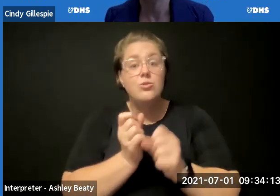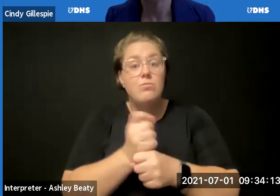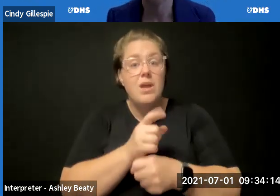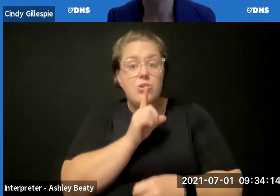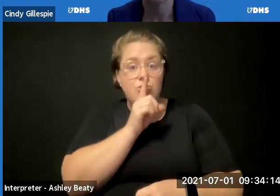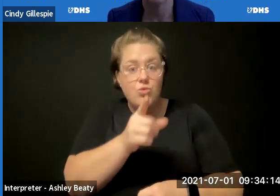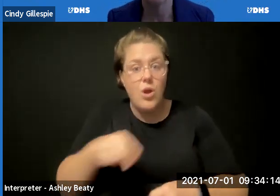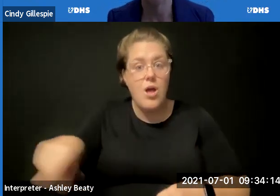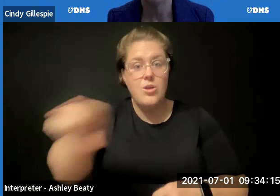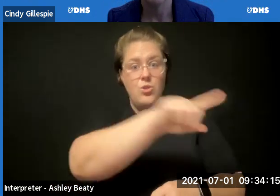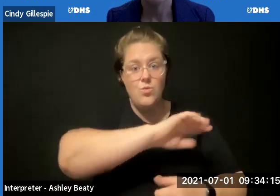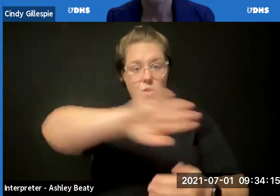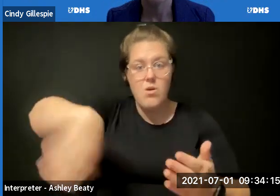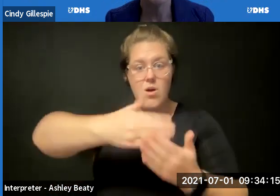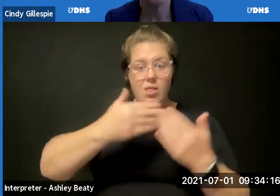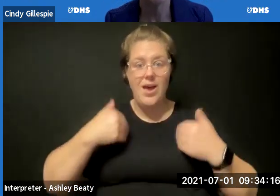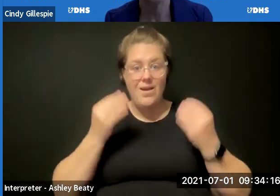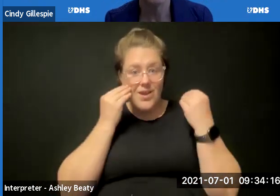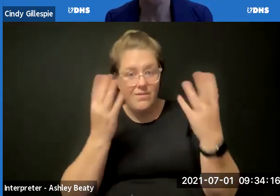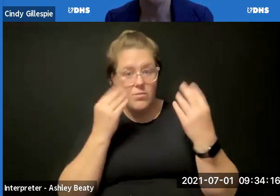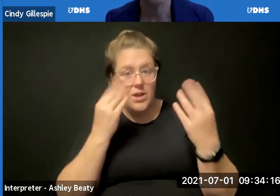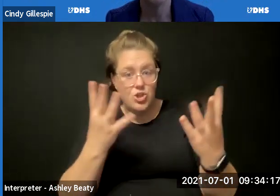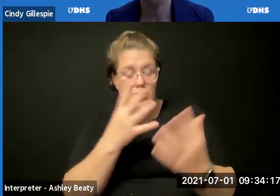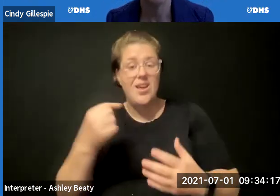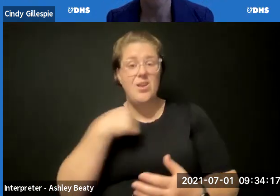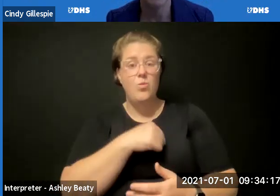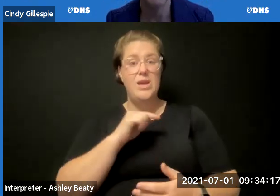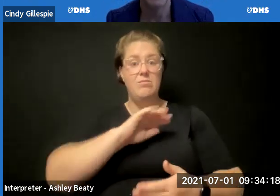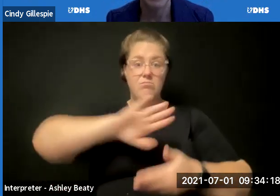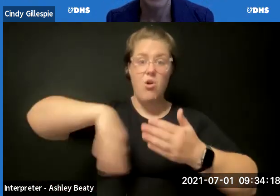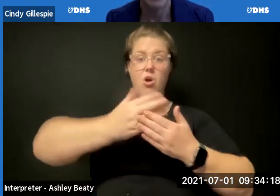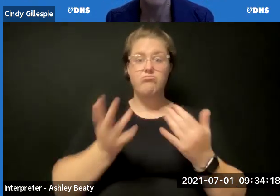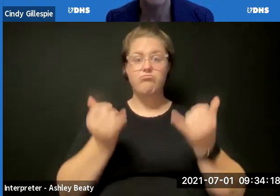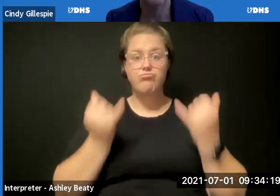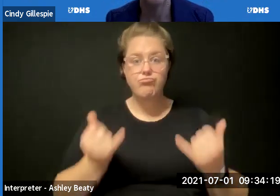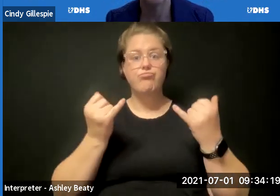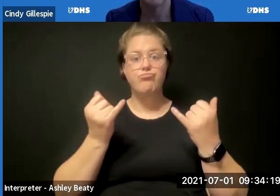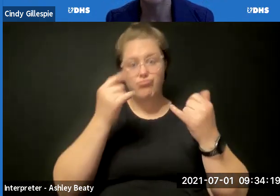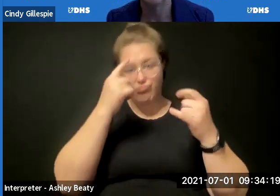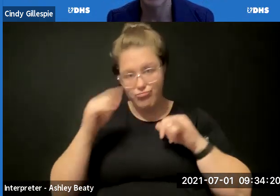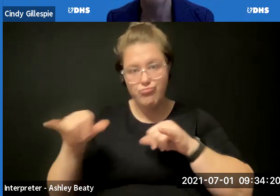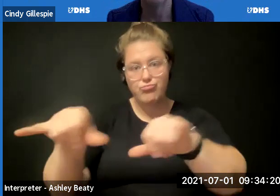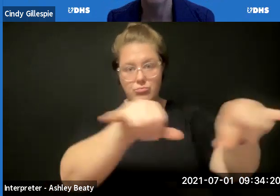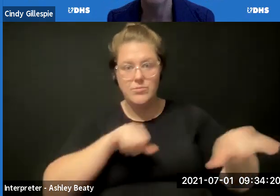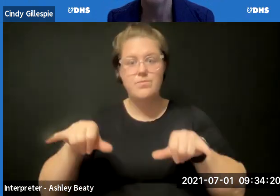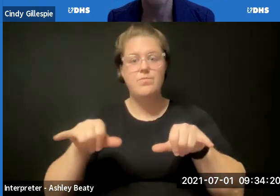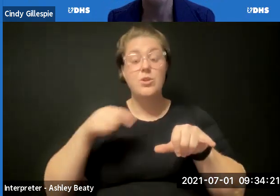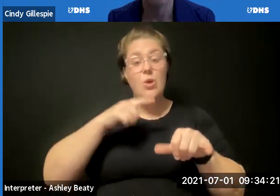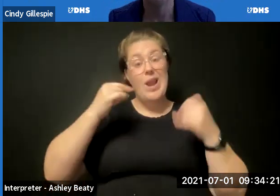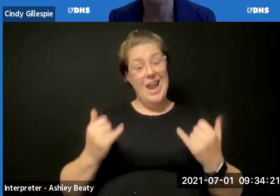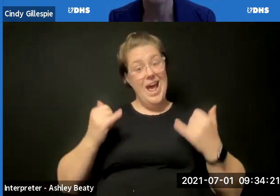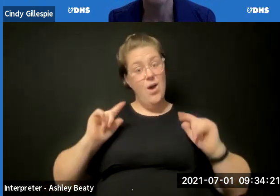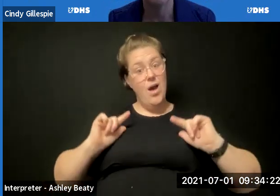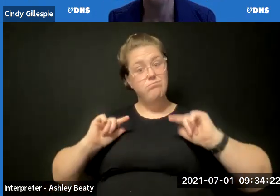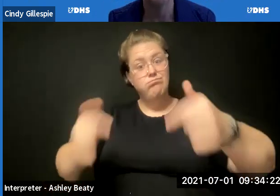were current as to what's going on. So I'm going to turn this over to Dawn and let her and Jeff really talk